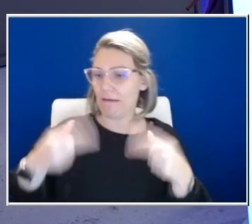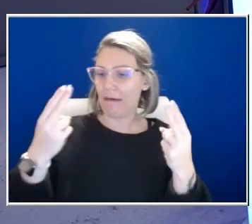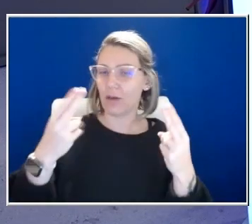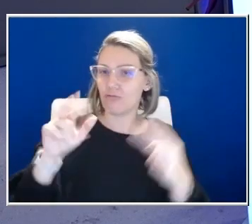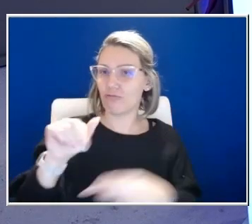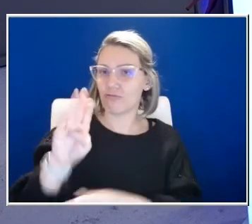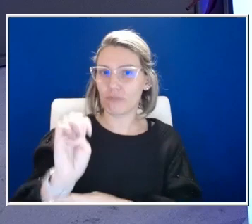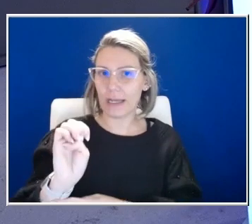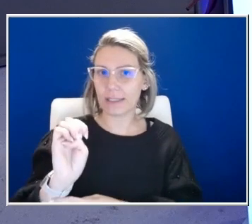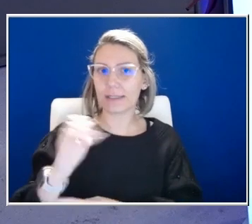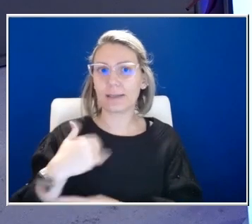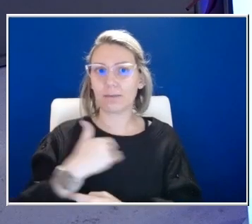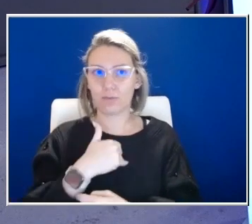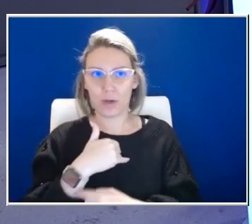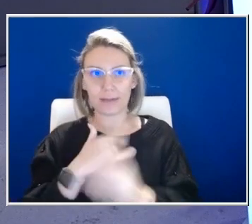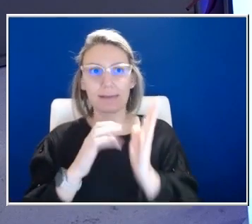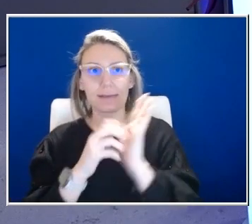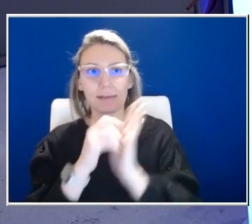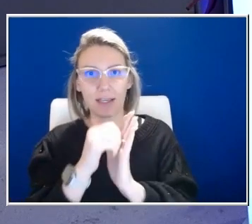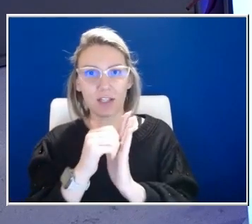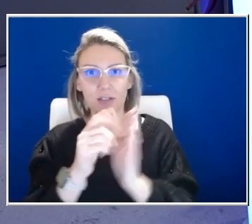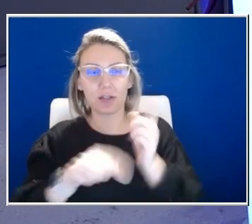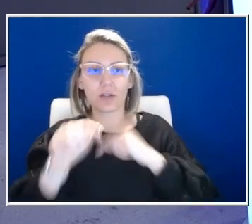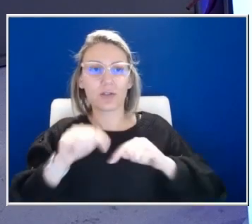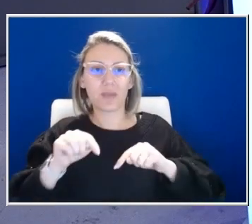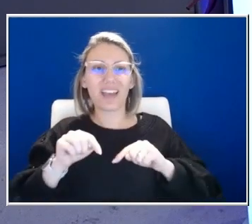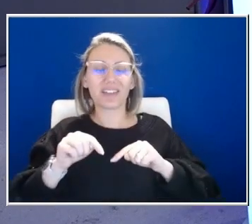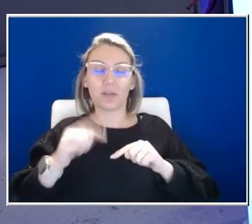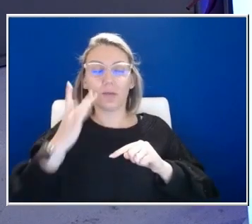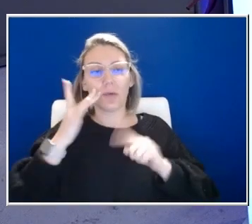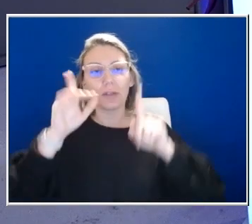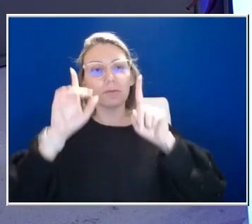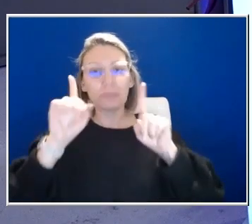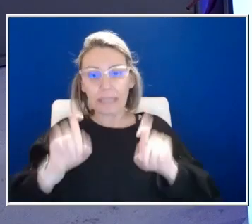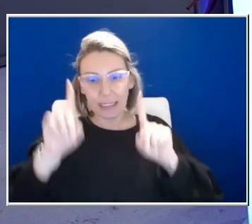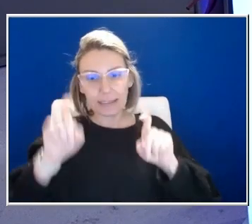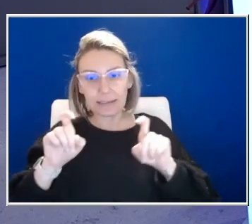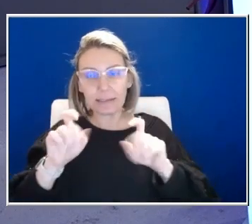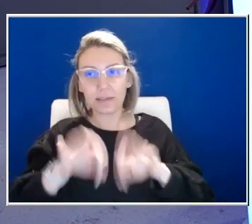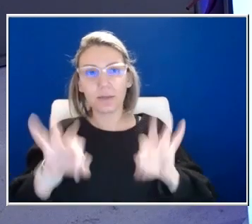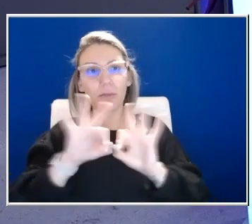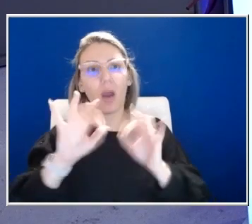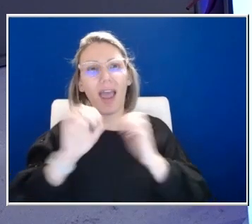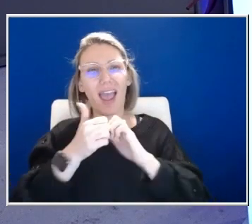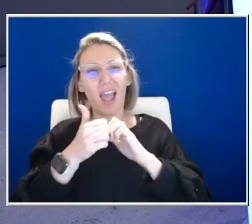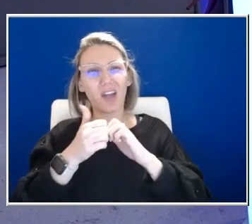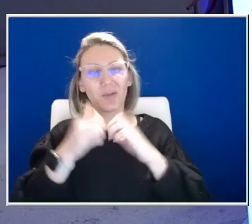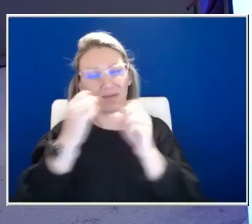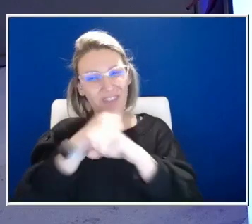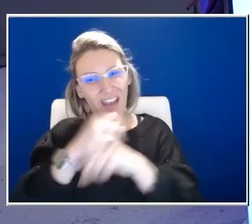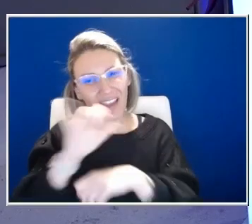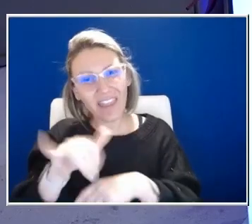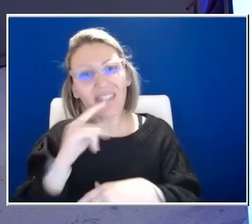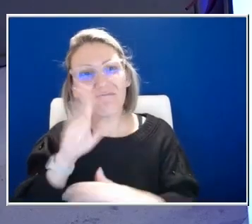breast cancer. Again, it goes back to why screening is so important. But how are we combating this? How are we approaching this in